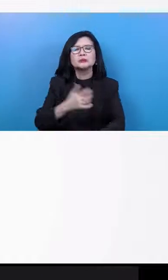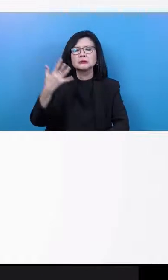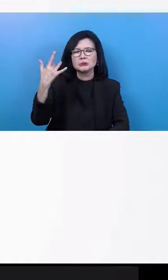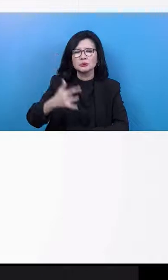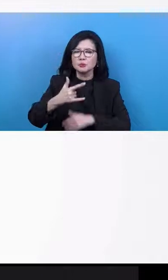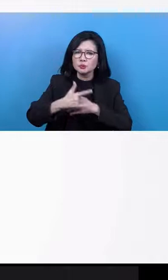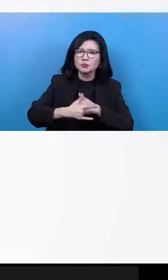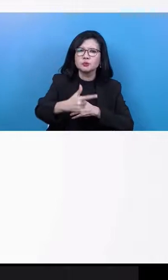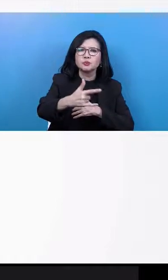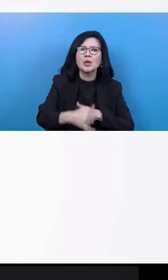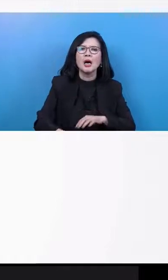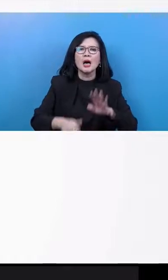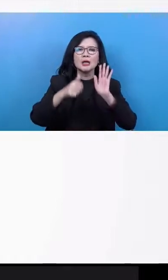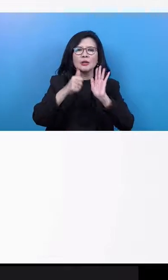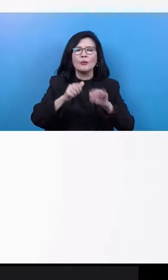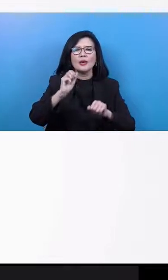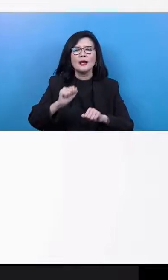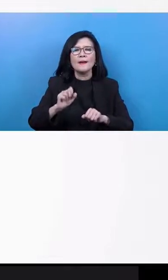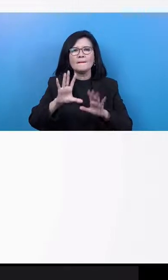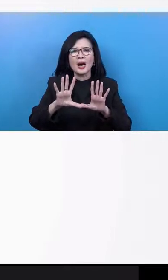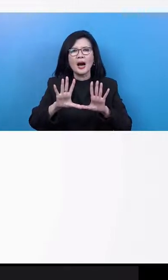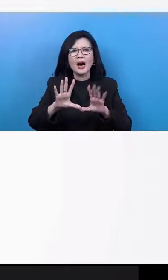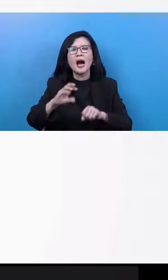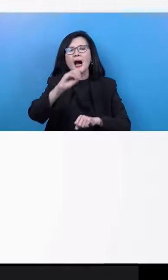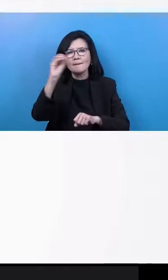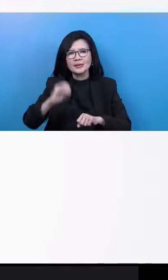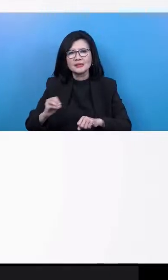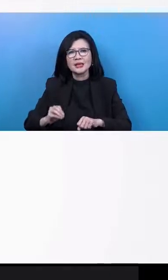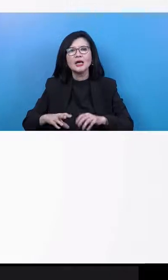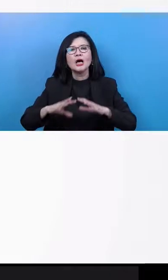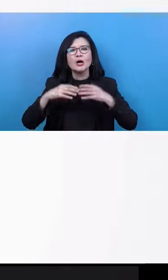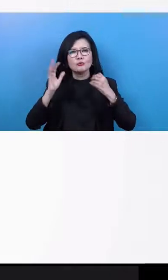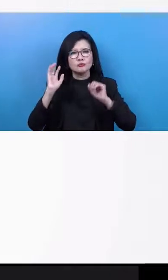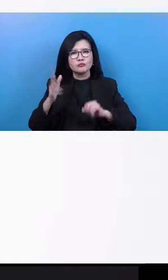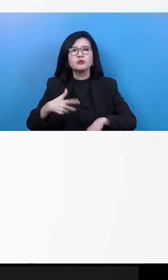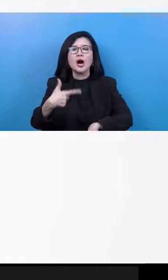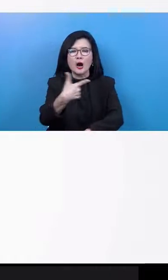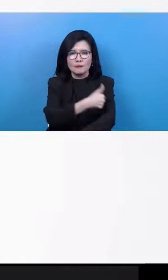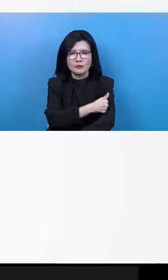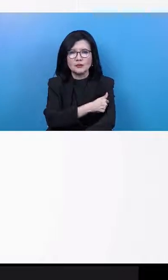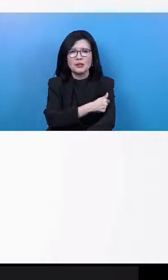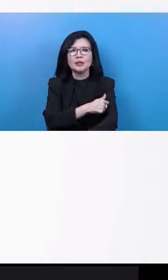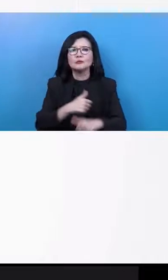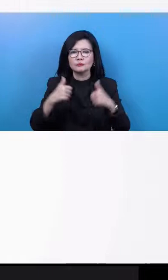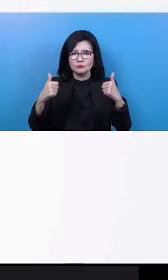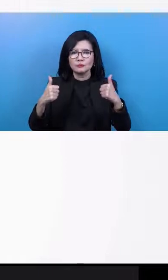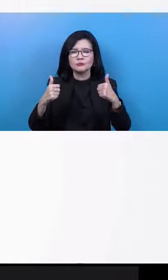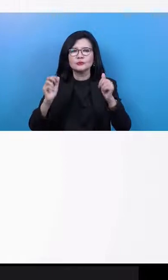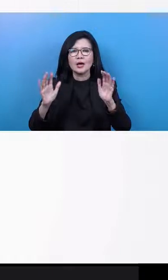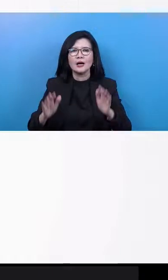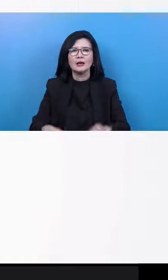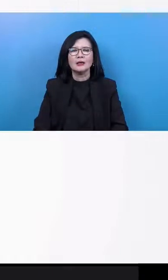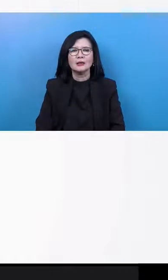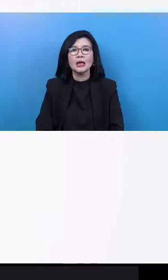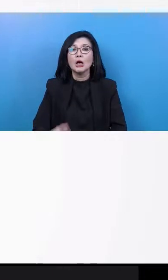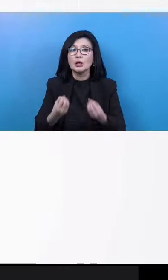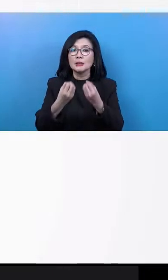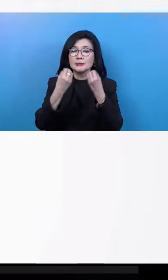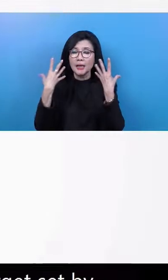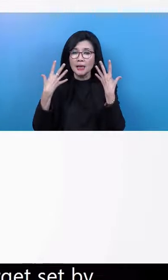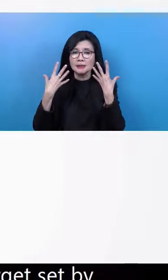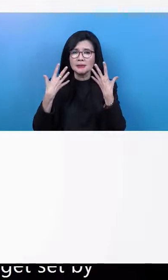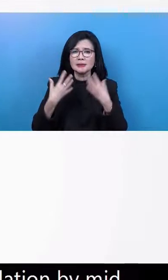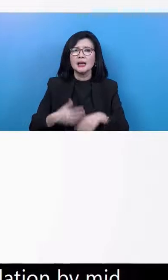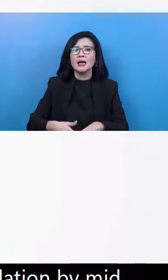has been fully vaccinated as of now. And we are clearly on course to achieve the target set by the WHO